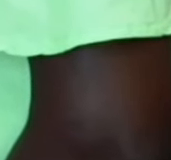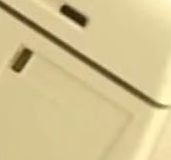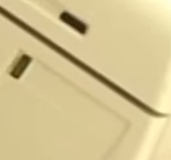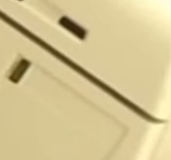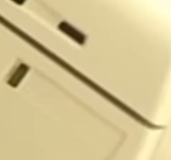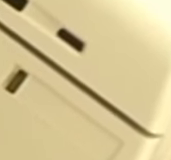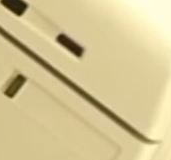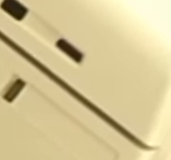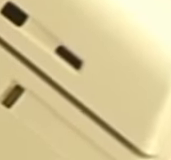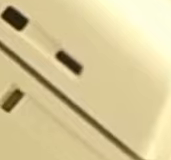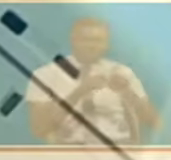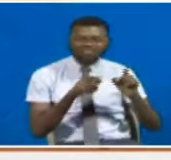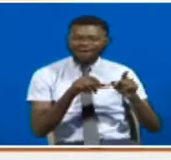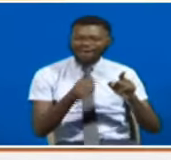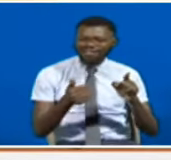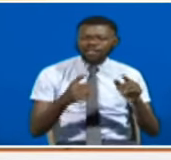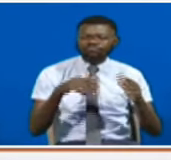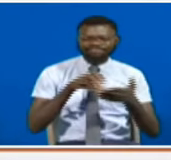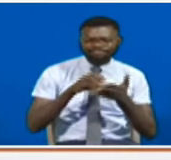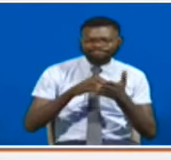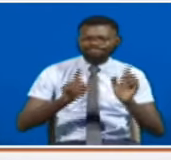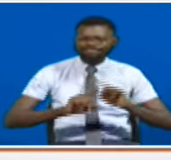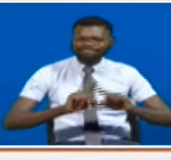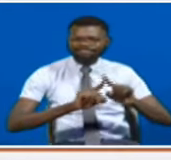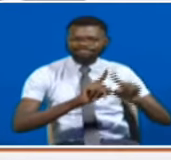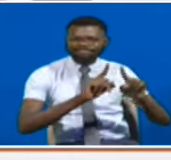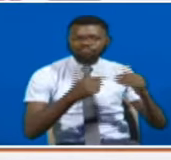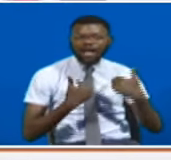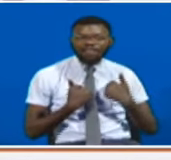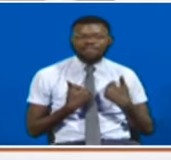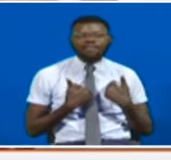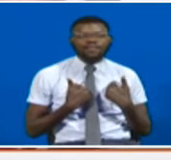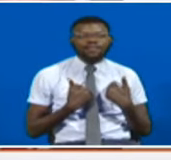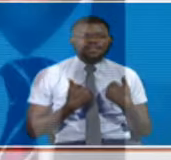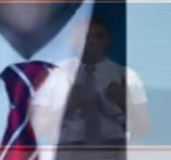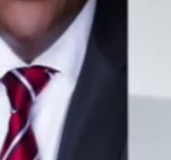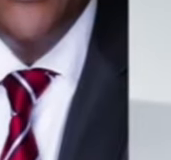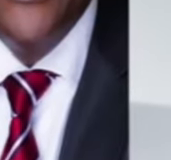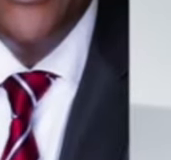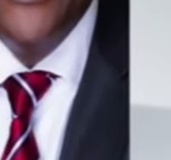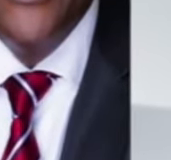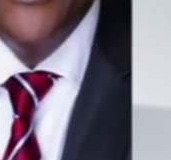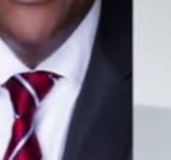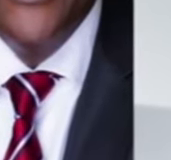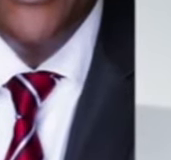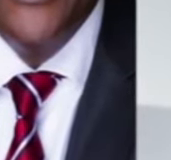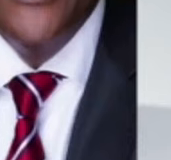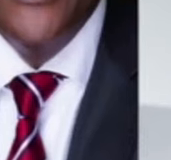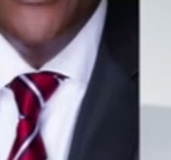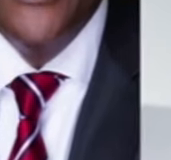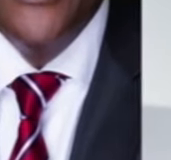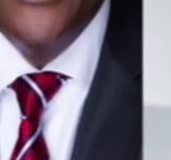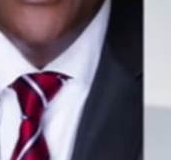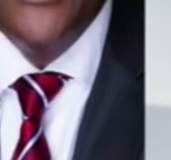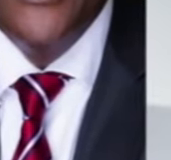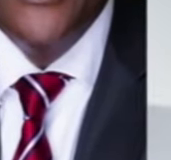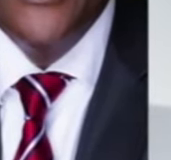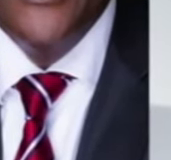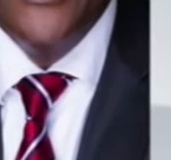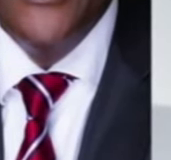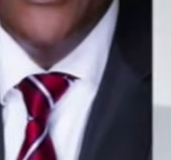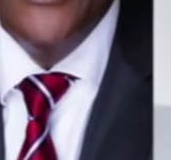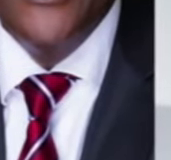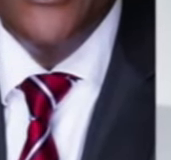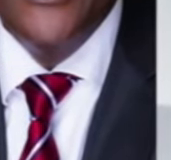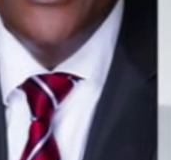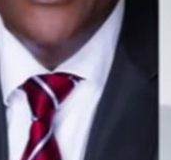from that, among other positions he held before joining the government was being a chief medical specialist and senior deputy director of